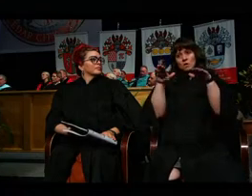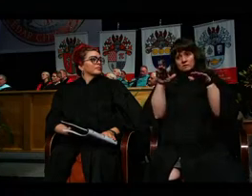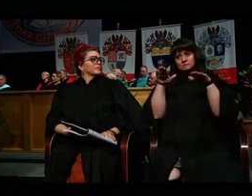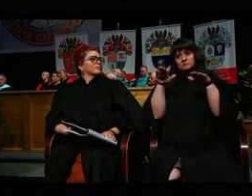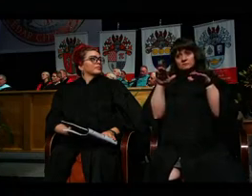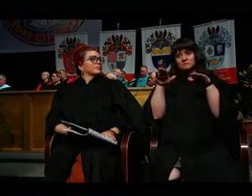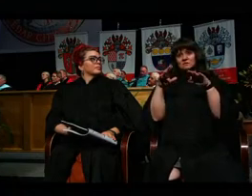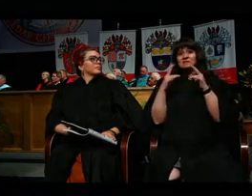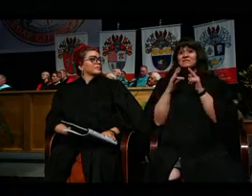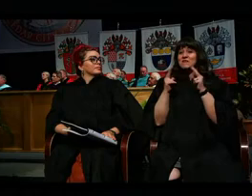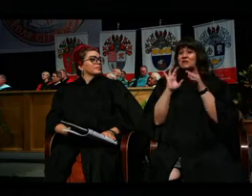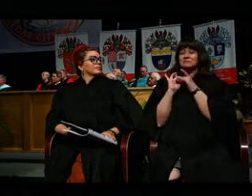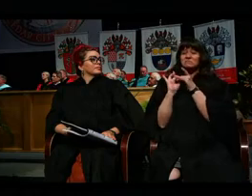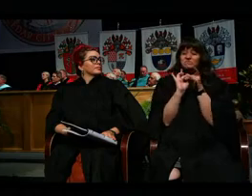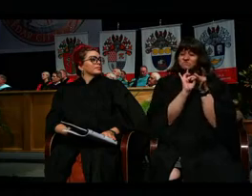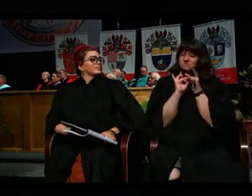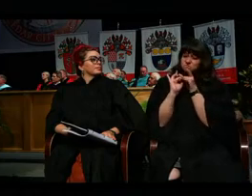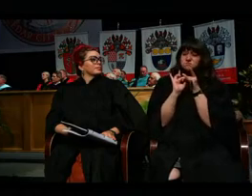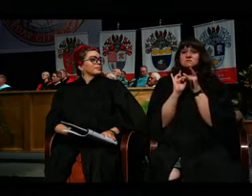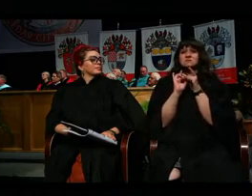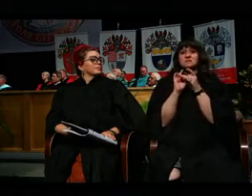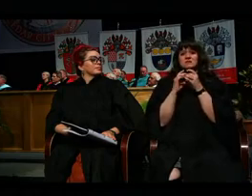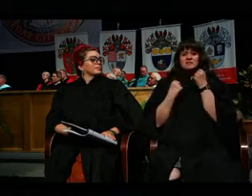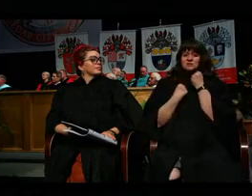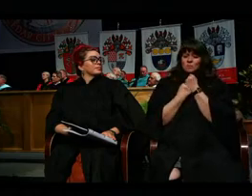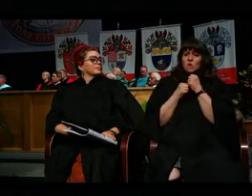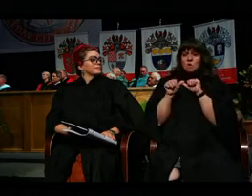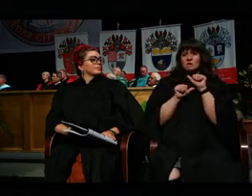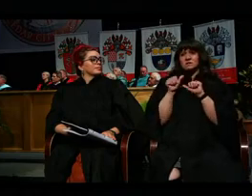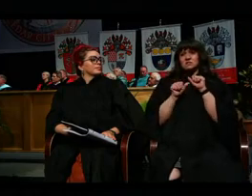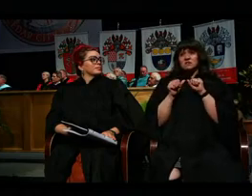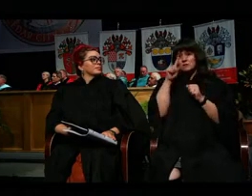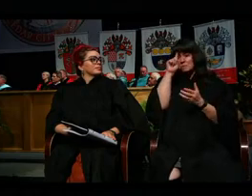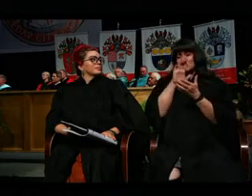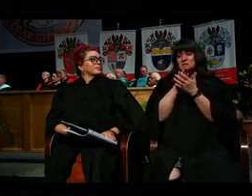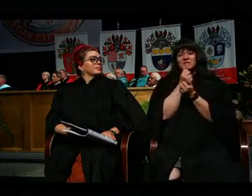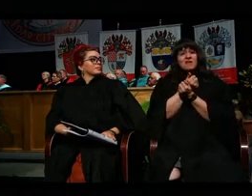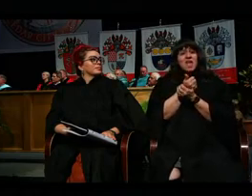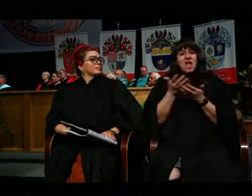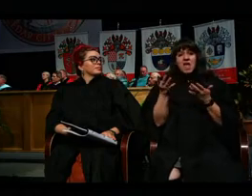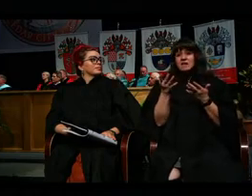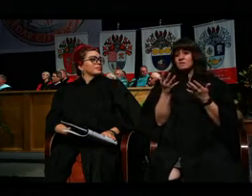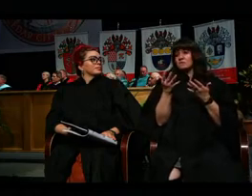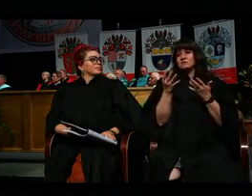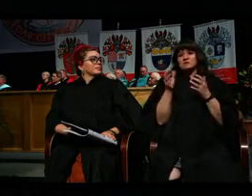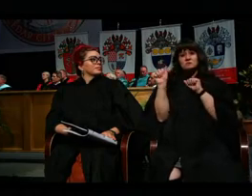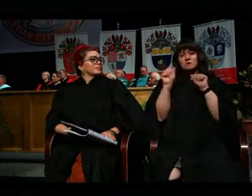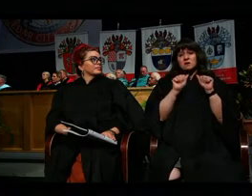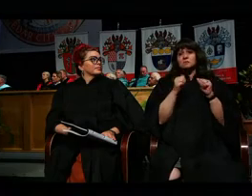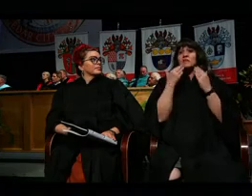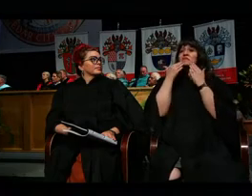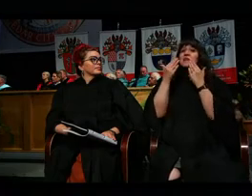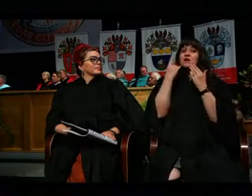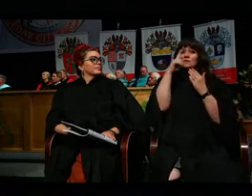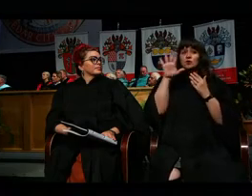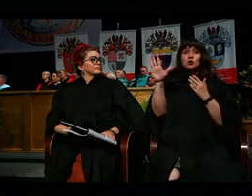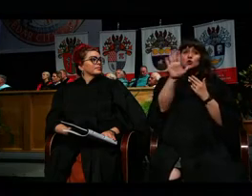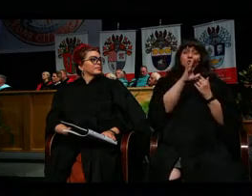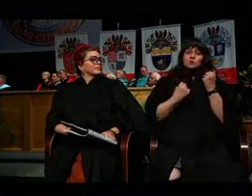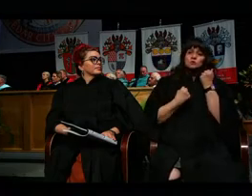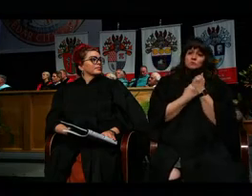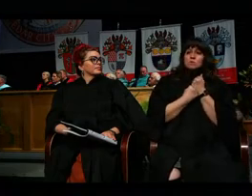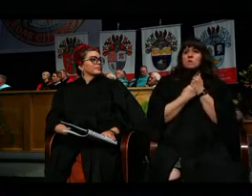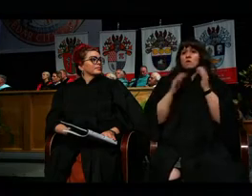close-knit community who rally around each other and believe that anything is possible. Thank you for your support and encouragement